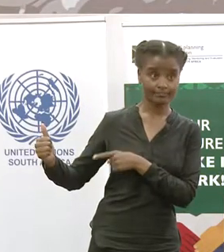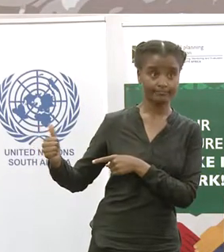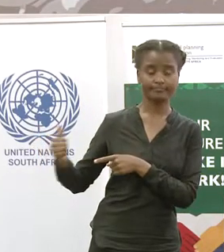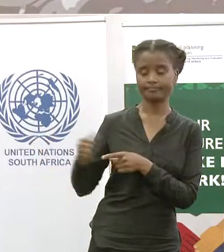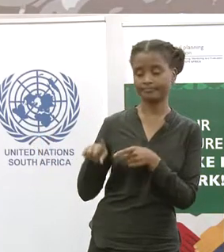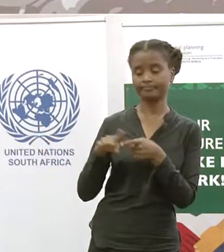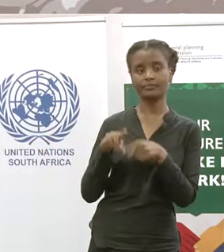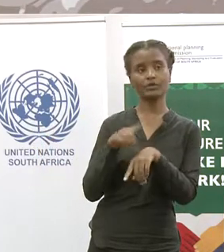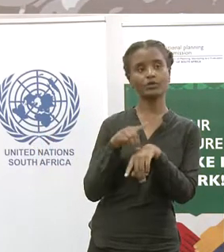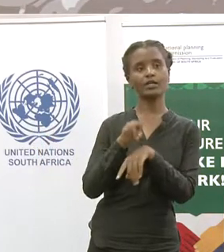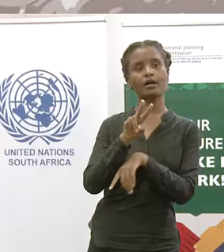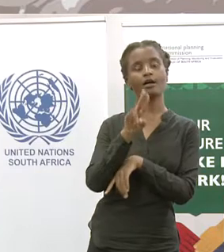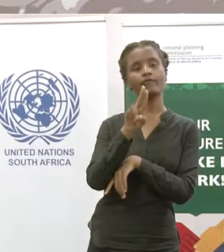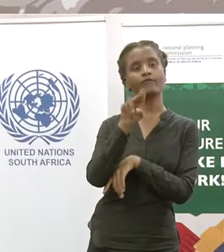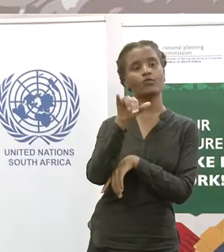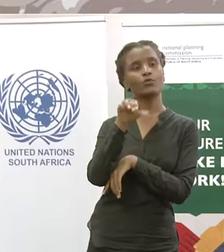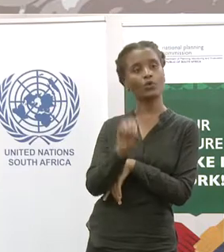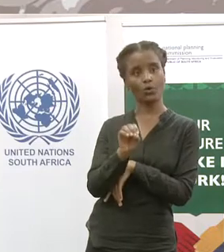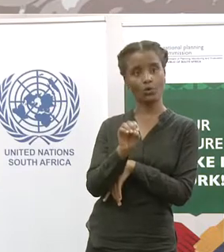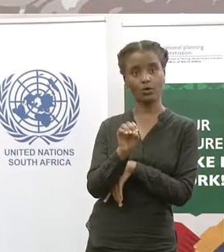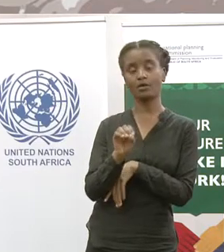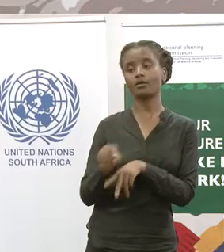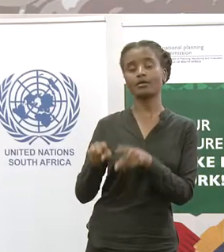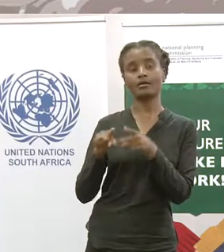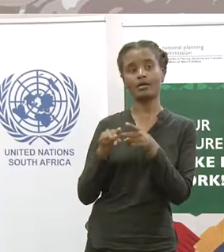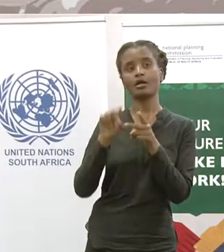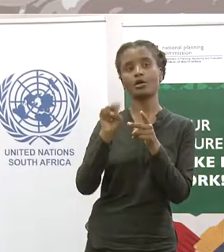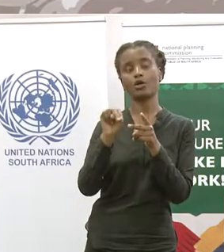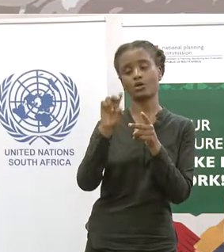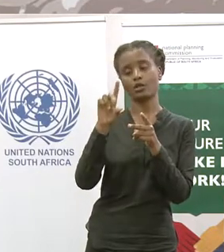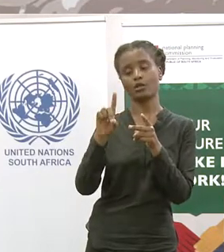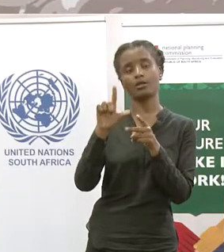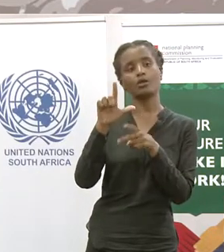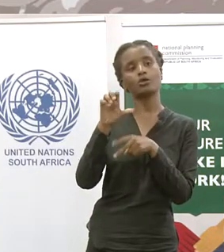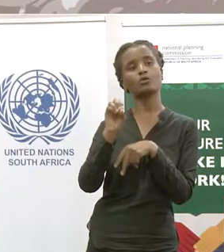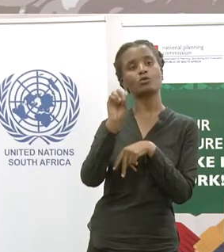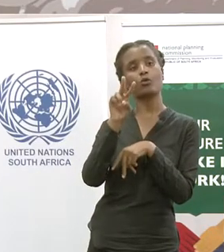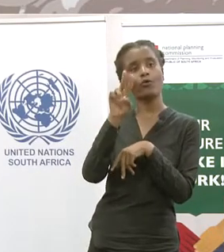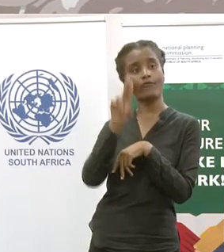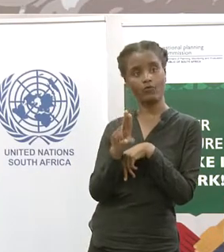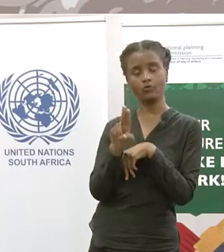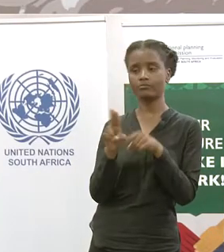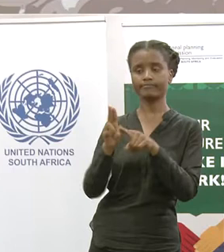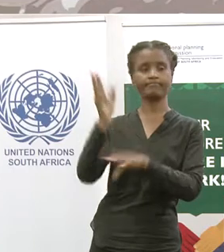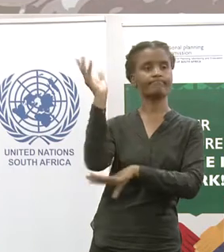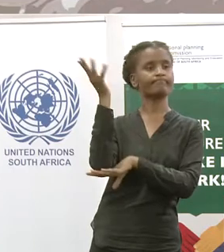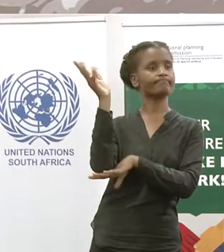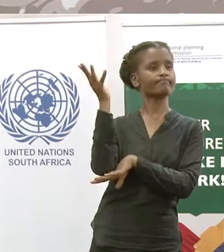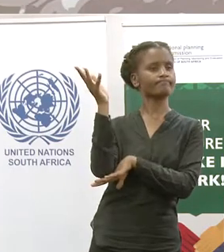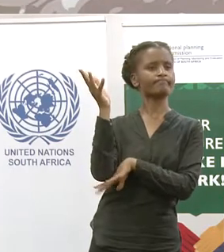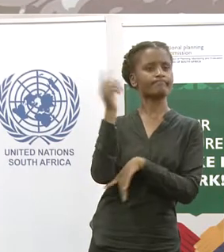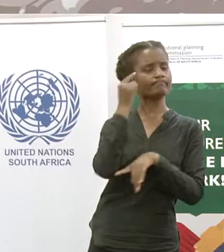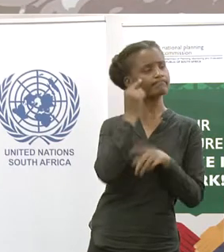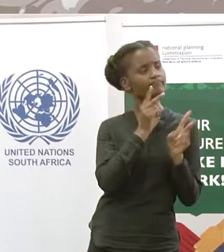Dr. Vuyo Mahlathi, and Mr. Edindopu, to reflect on the position paper. We will introduce them